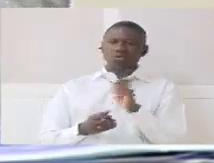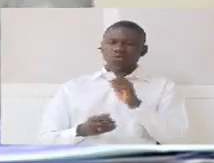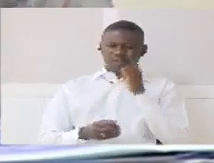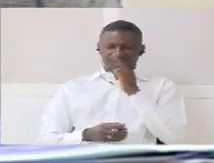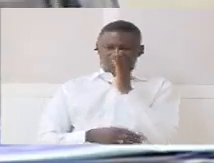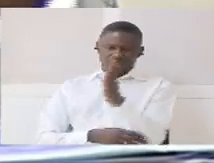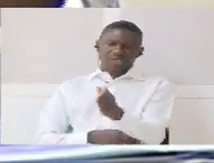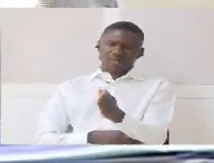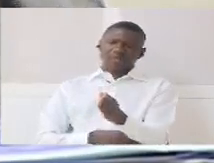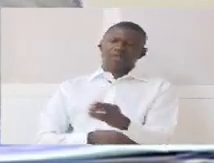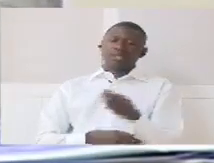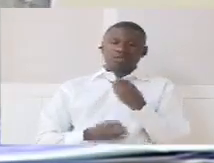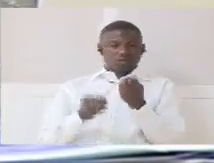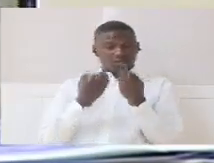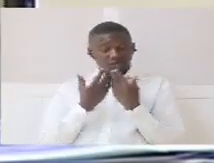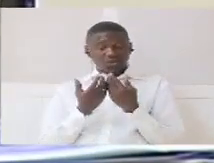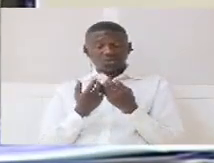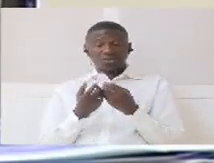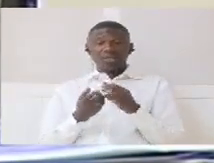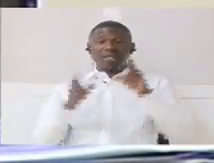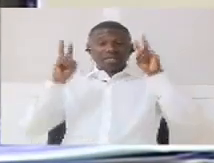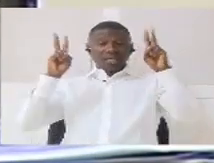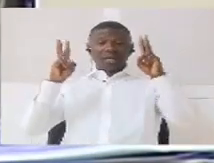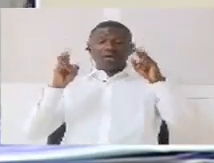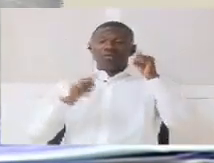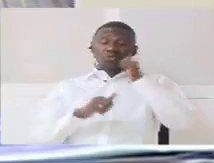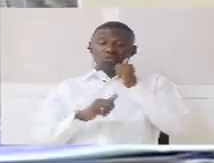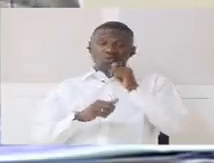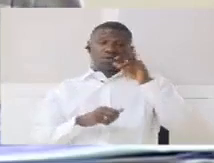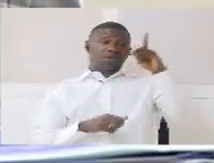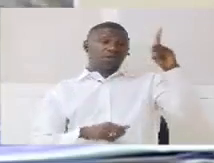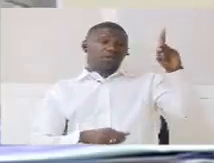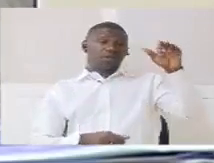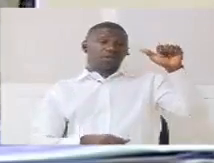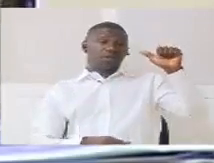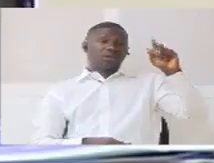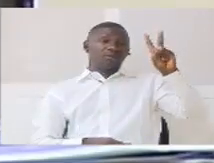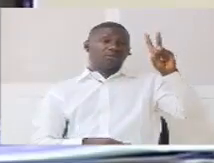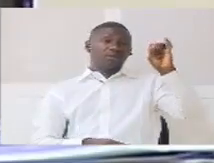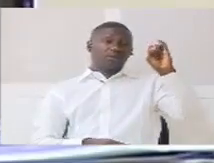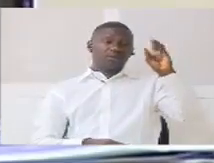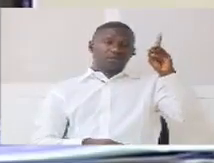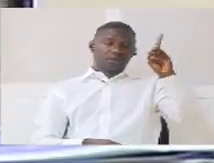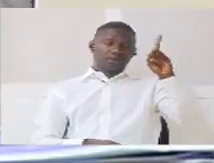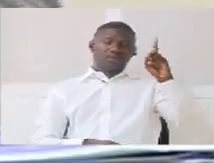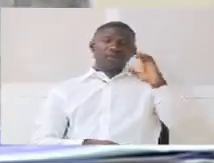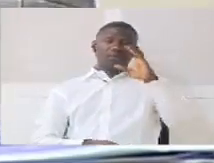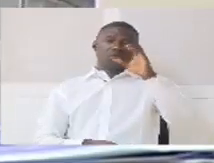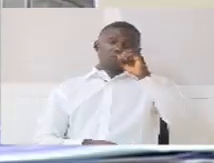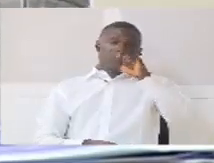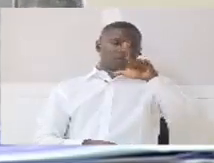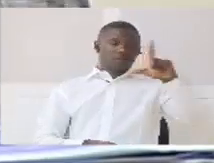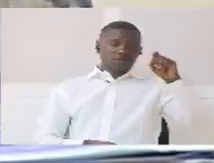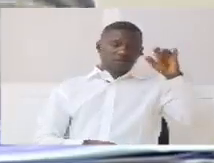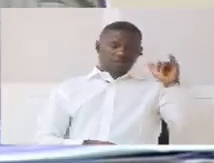that Yaya Jammeh was using David Kolli to continue to serve the prisoners with PAP, knowing that